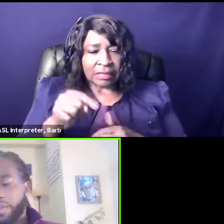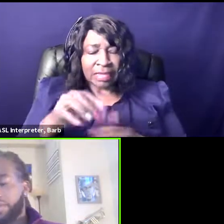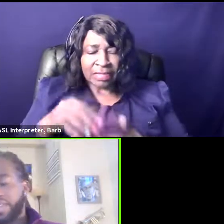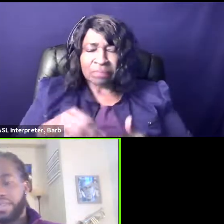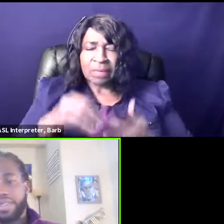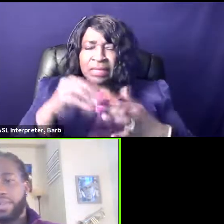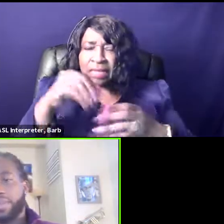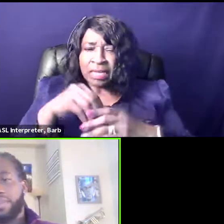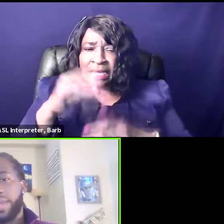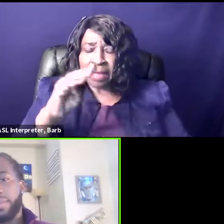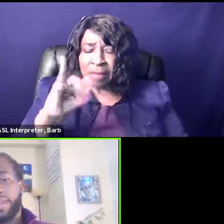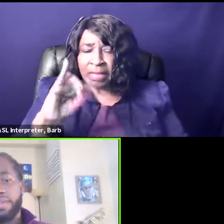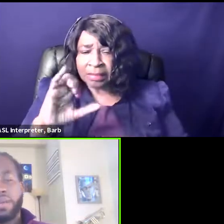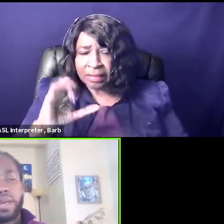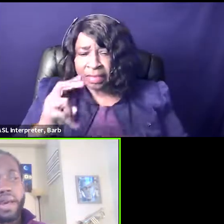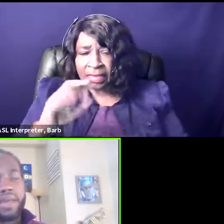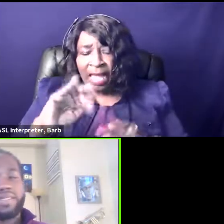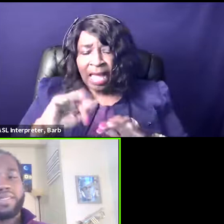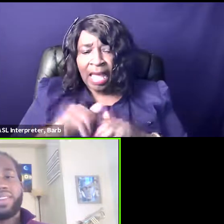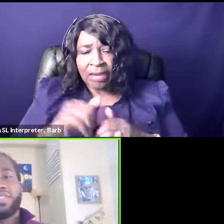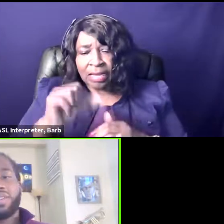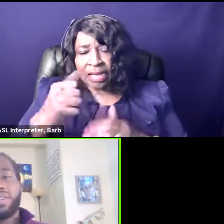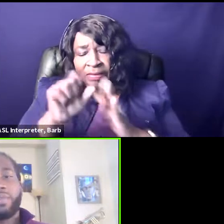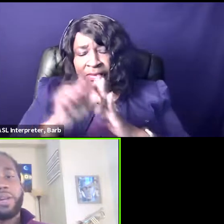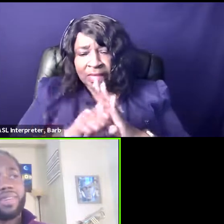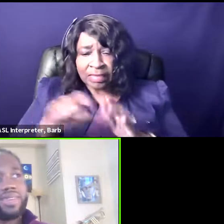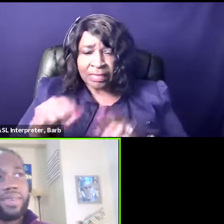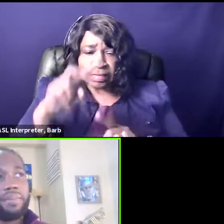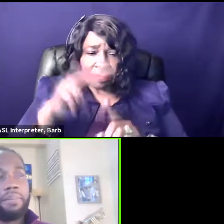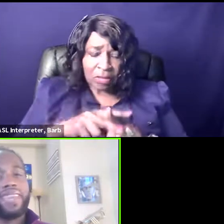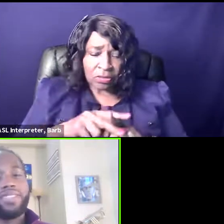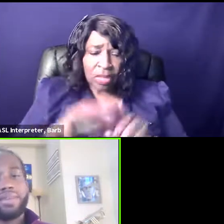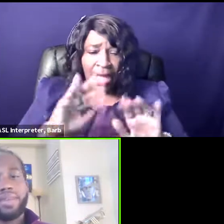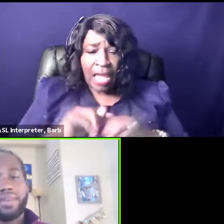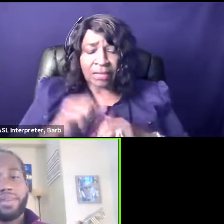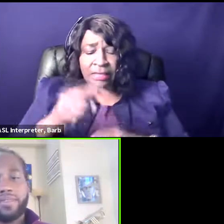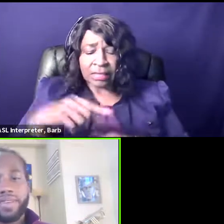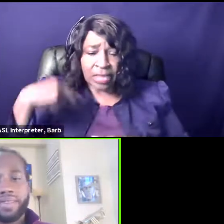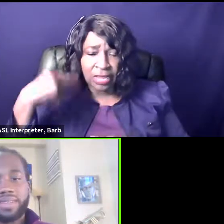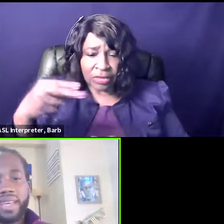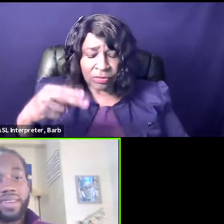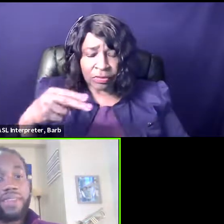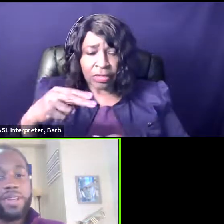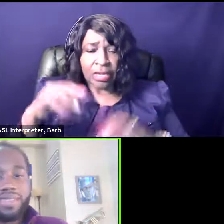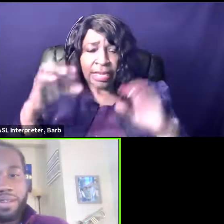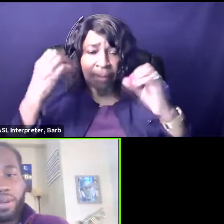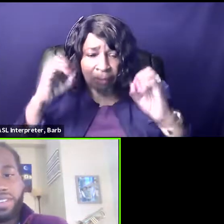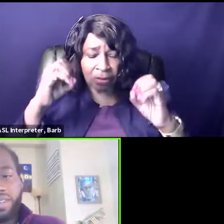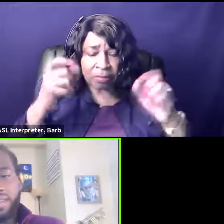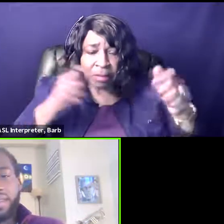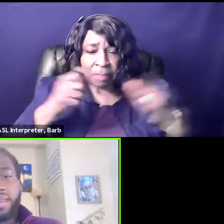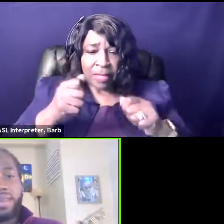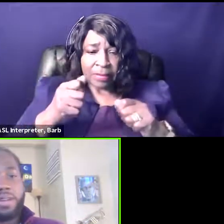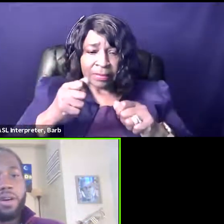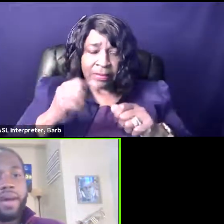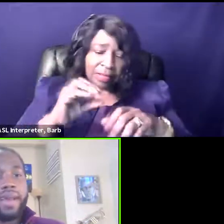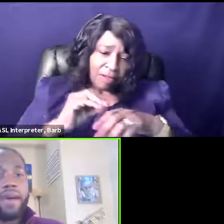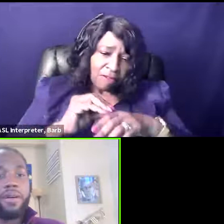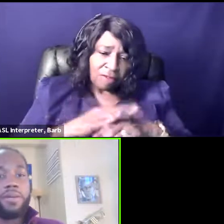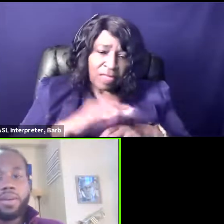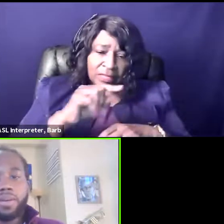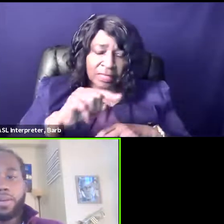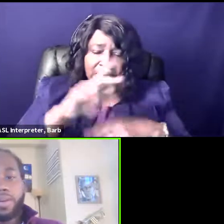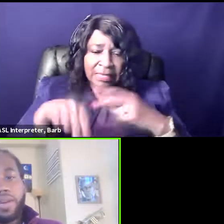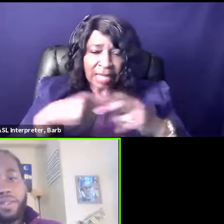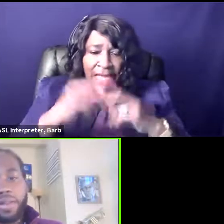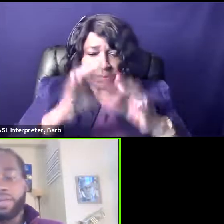but other states this might apply to, how does this history of emergency management, affect these kind of governance-y questions, about